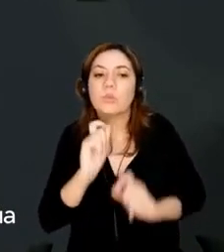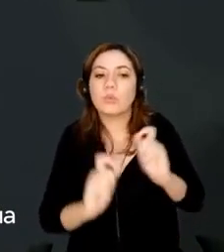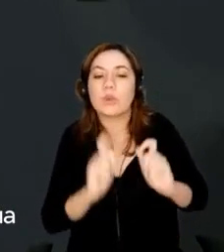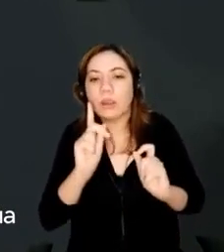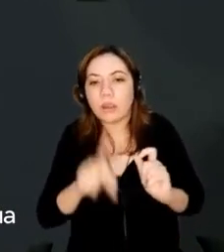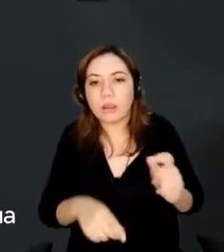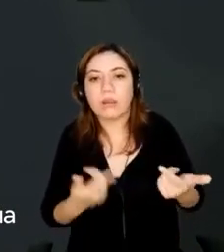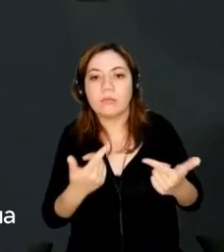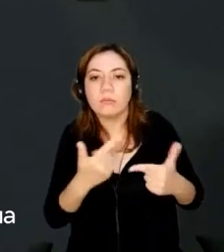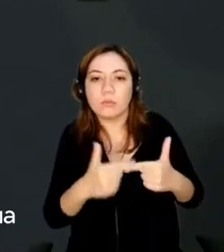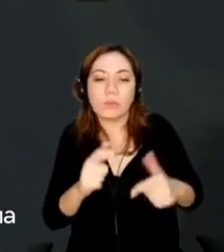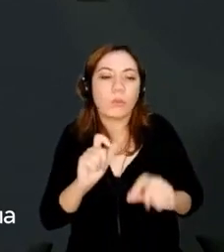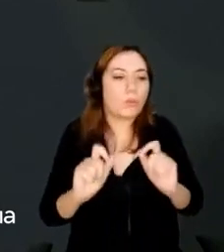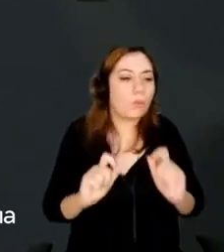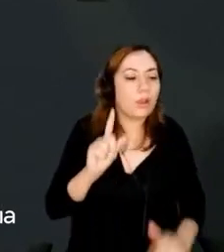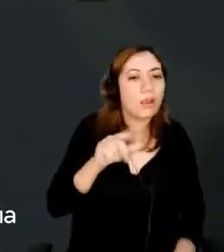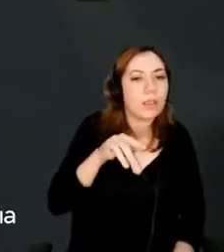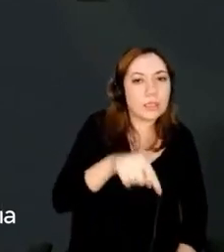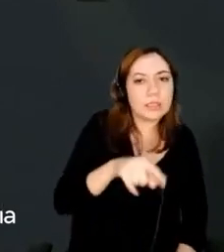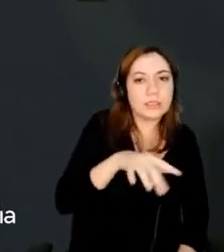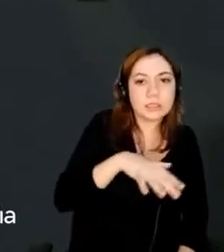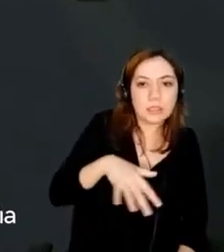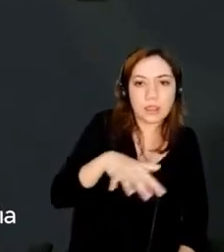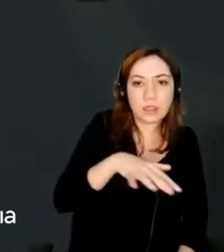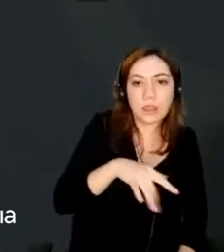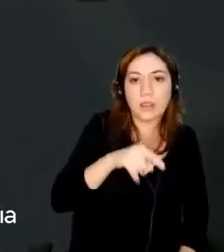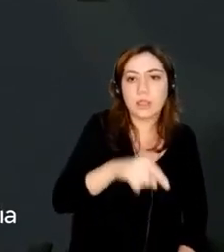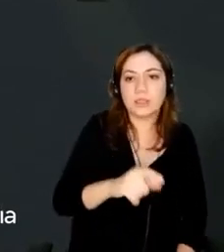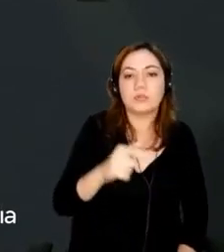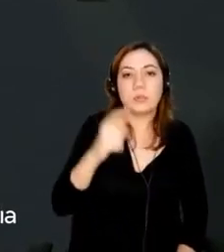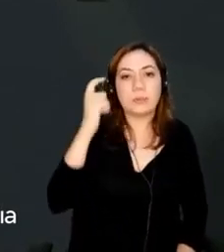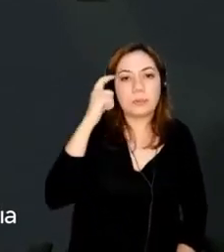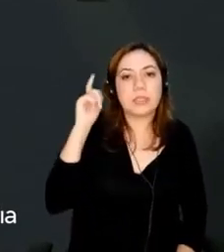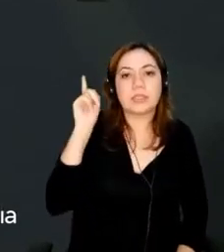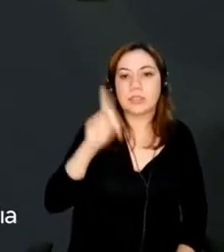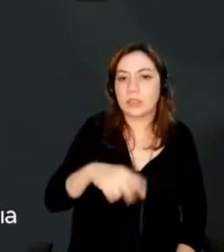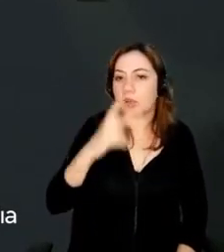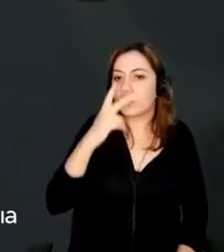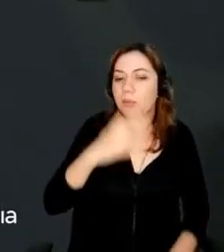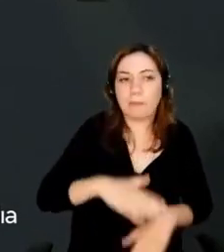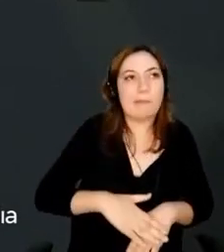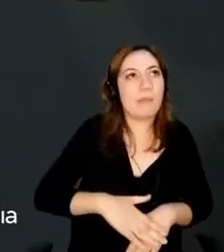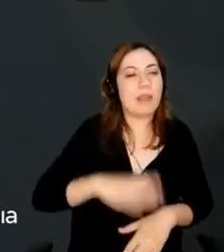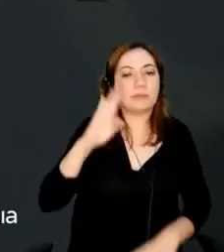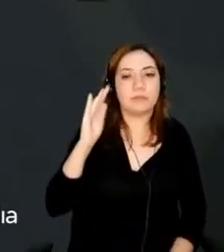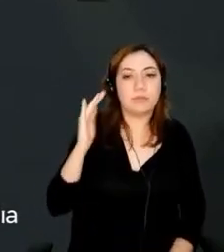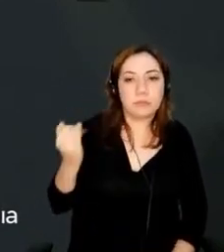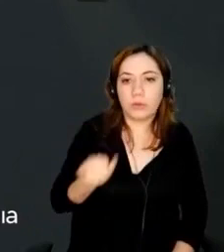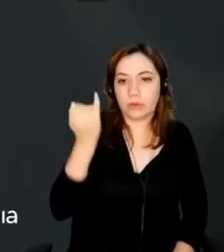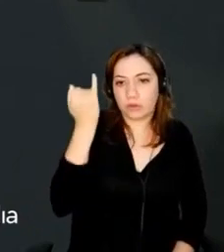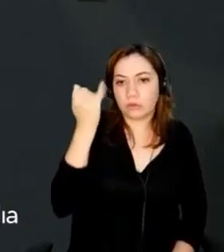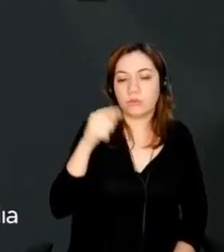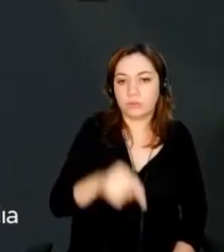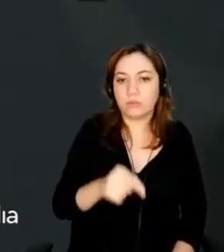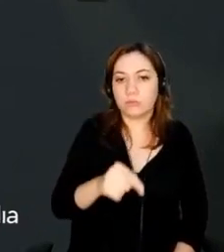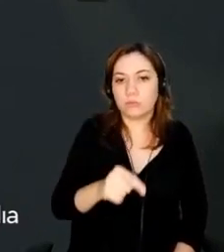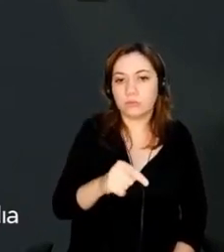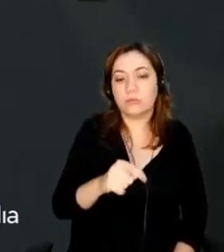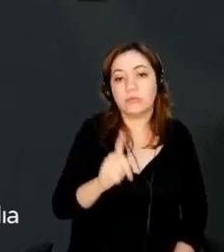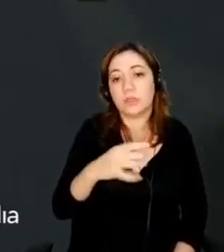that you would think would be kind of the highest in priority, and then very simply researching where